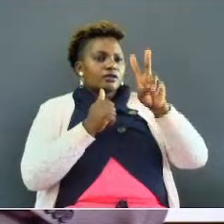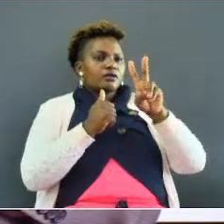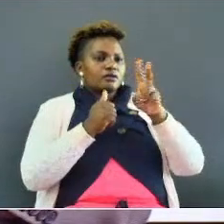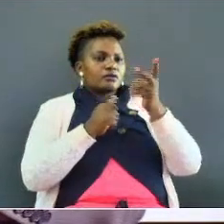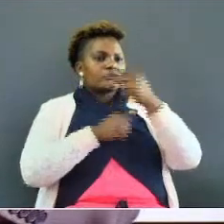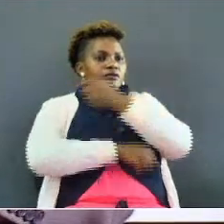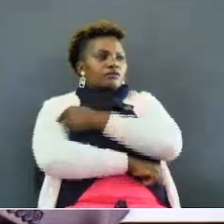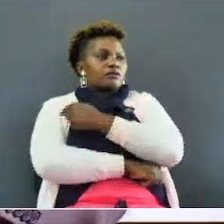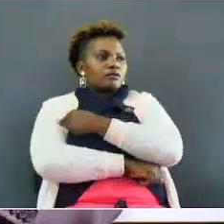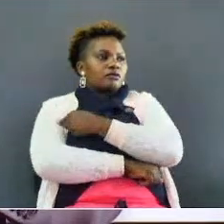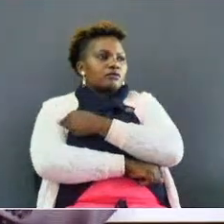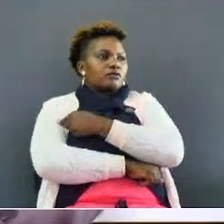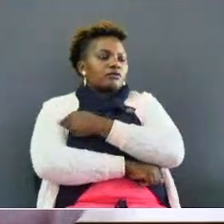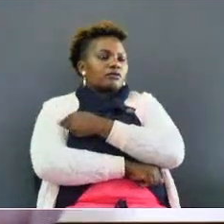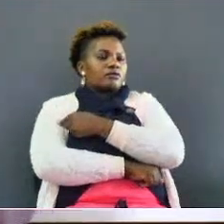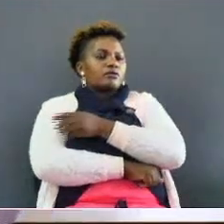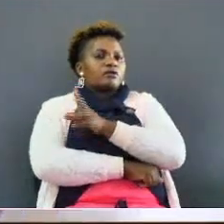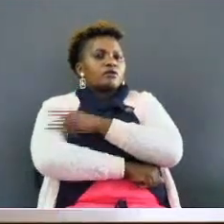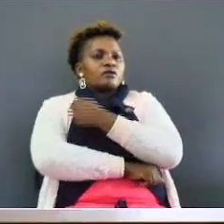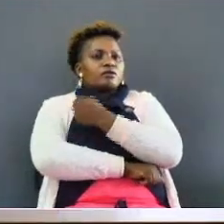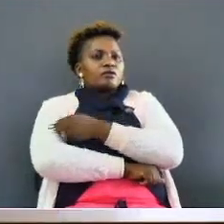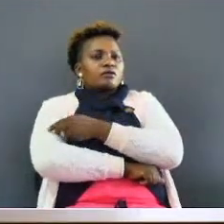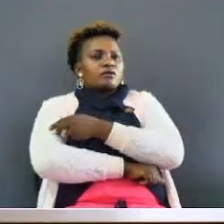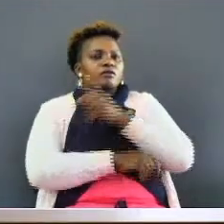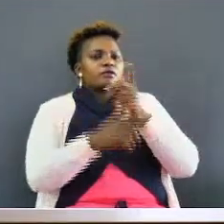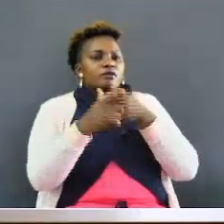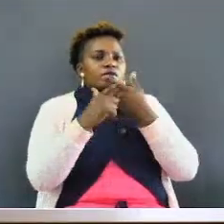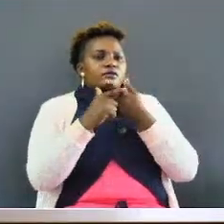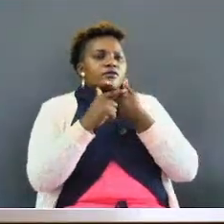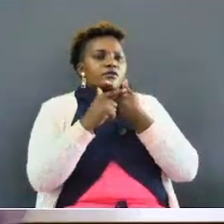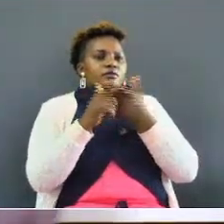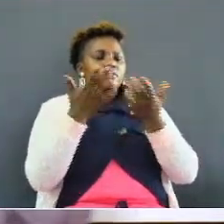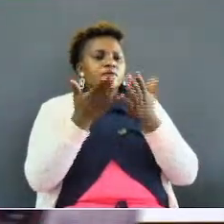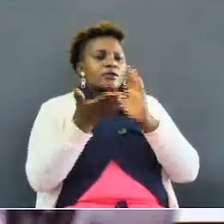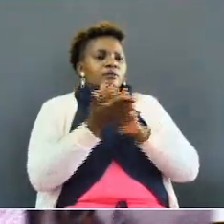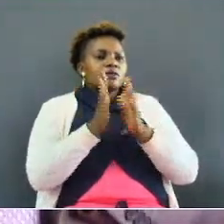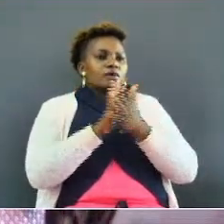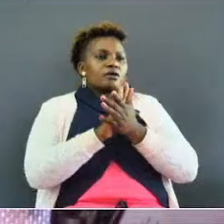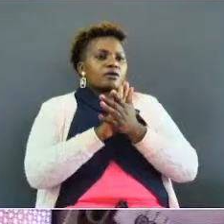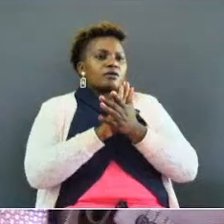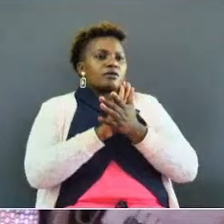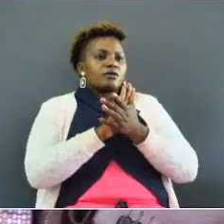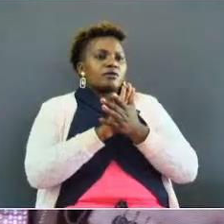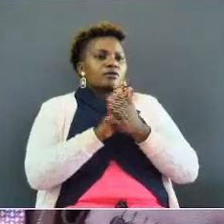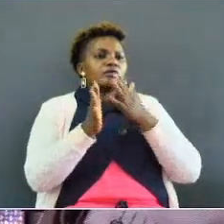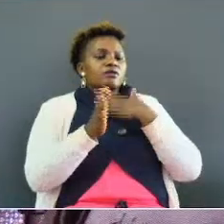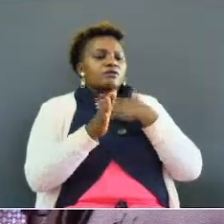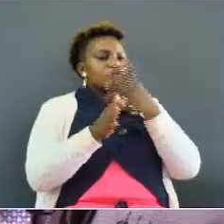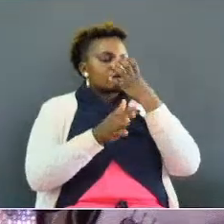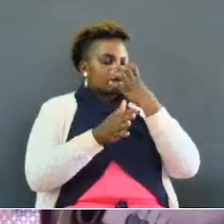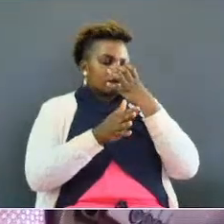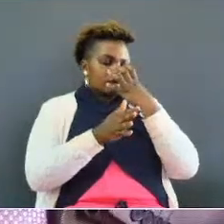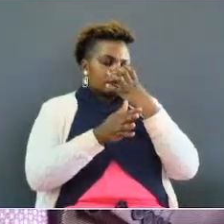and see the doctor. You need to go to hospital, because then you might be getting into a phase where you need oxygen.